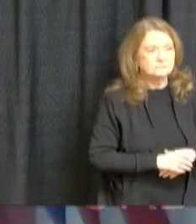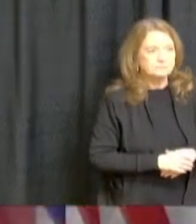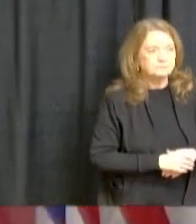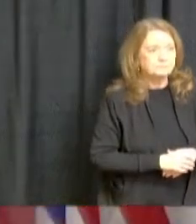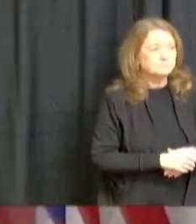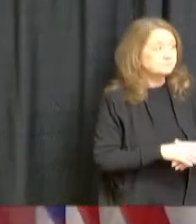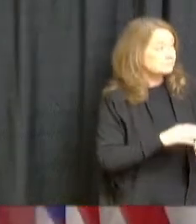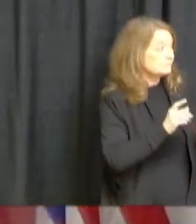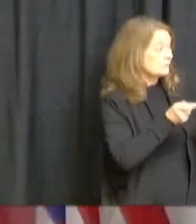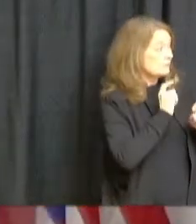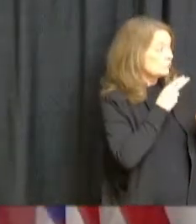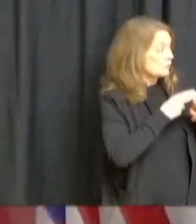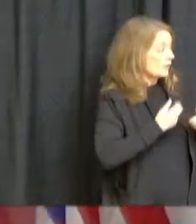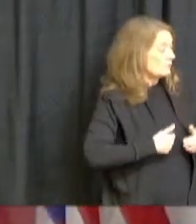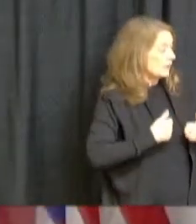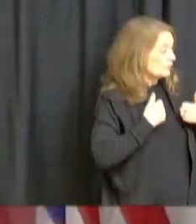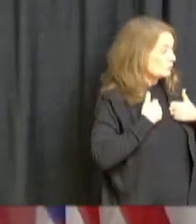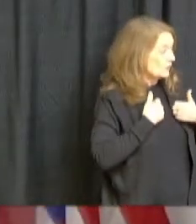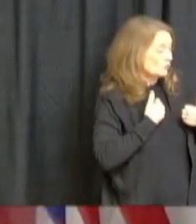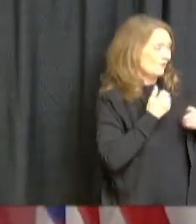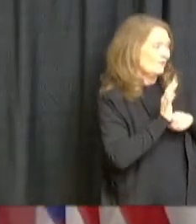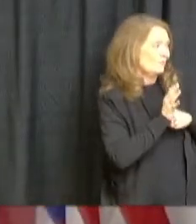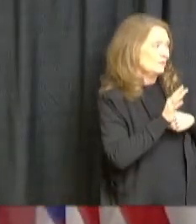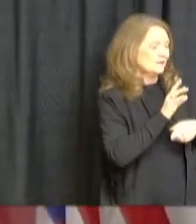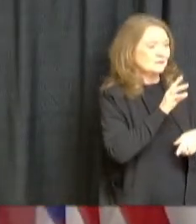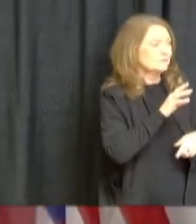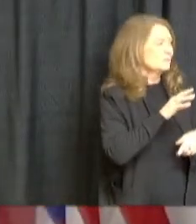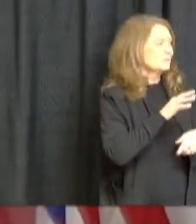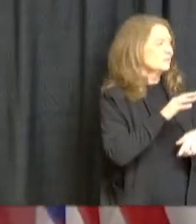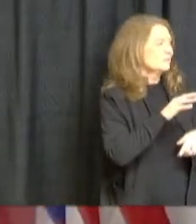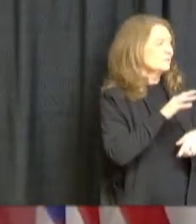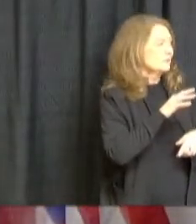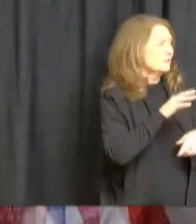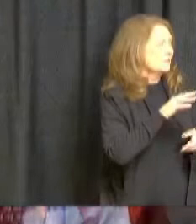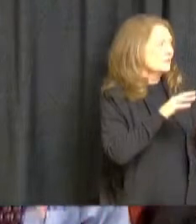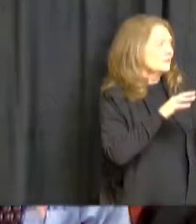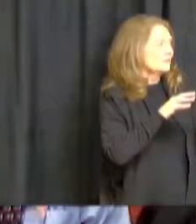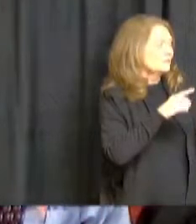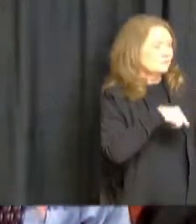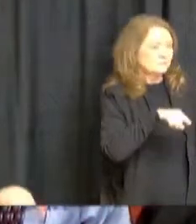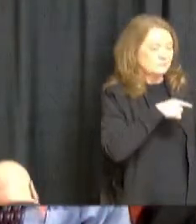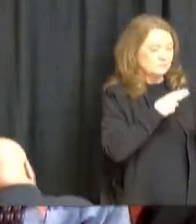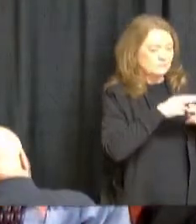If you will give us your name and address, you have 5 minutes. Mayor, City Council, Ricky